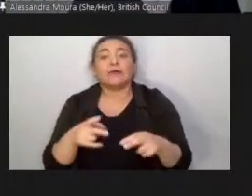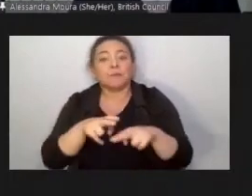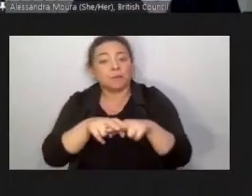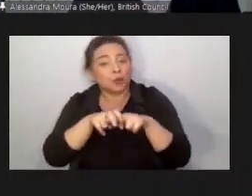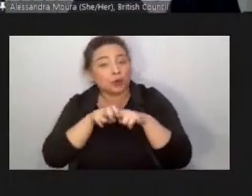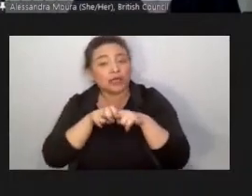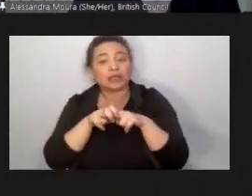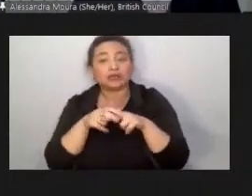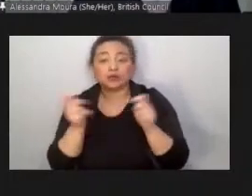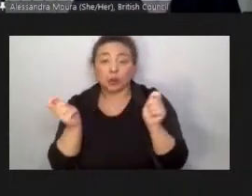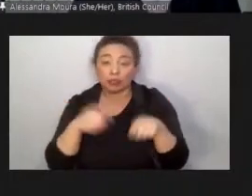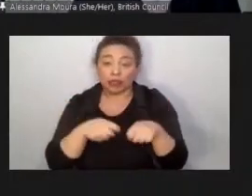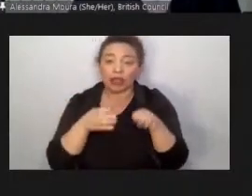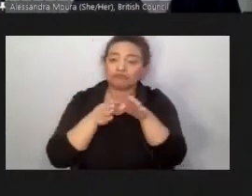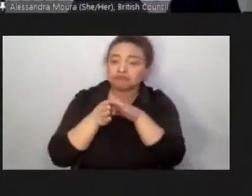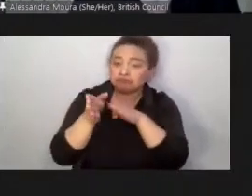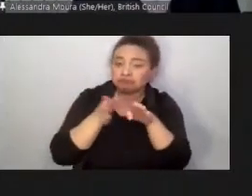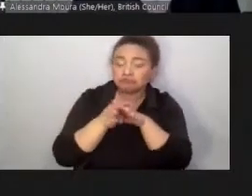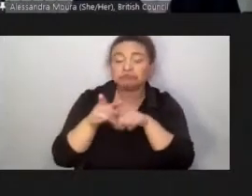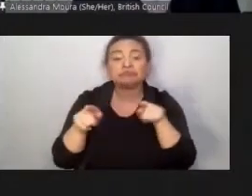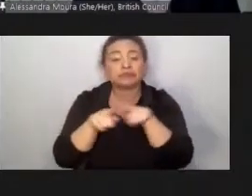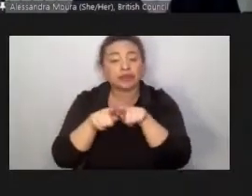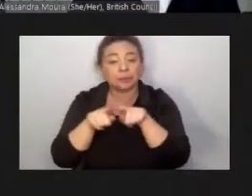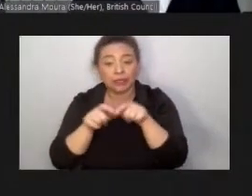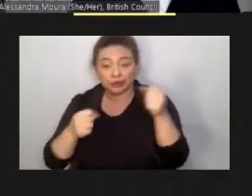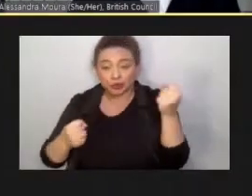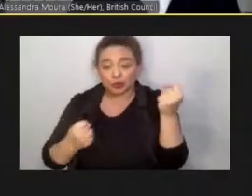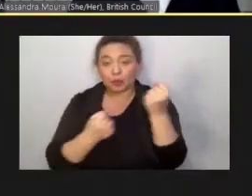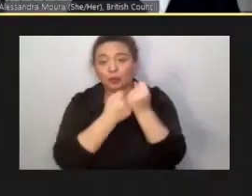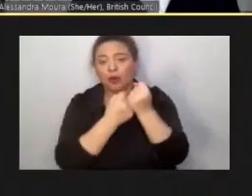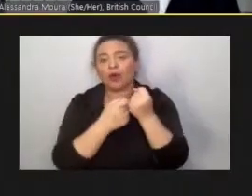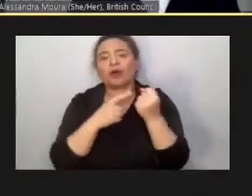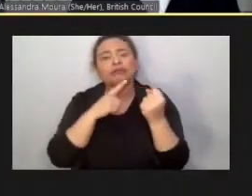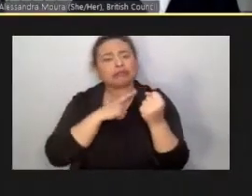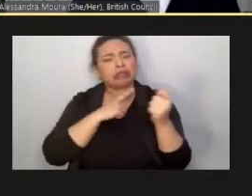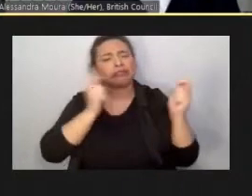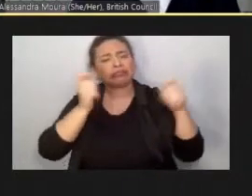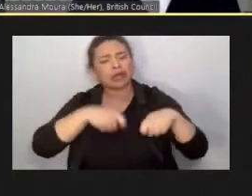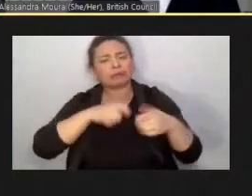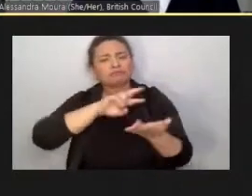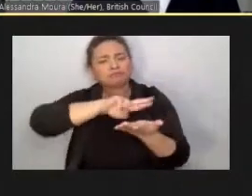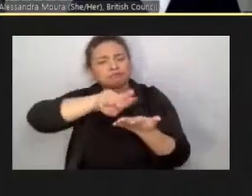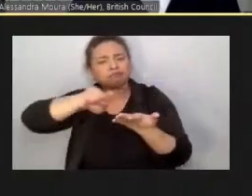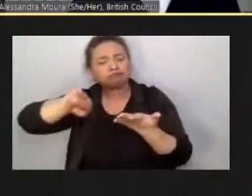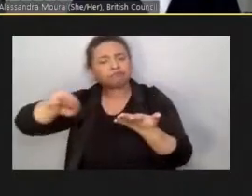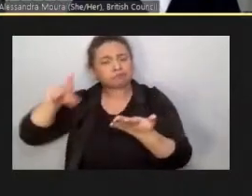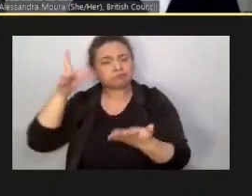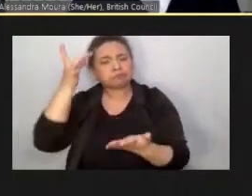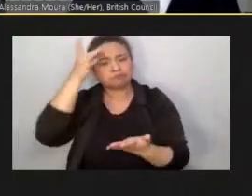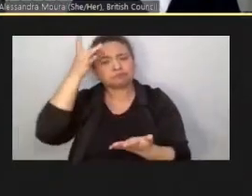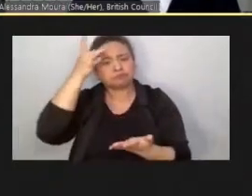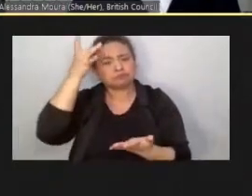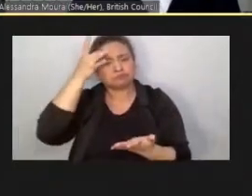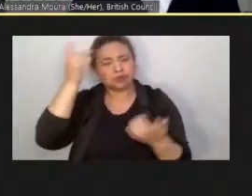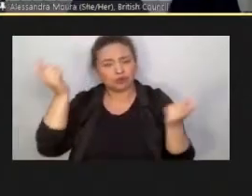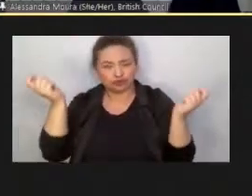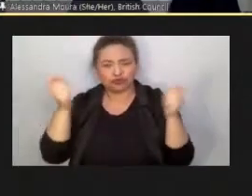useful, as an example. Mhm. Yeah, true. Very